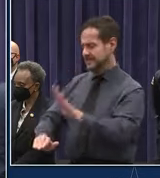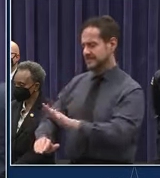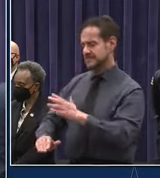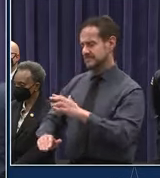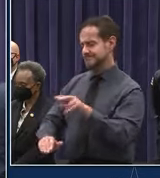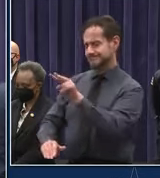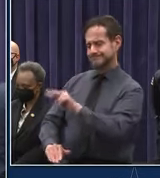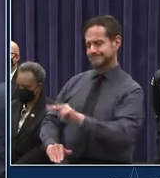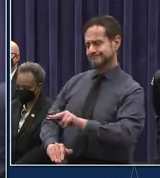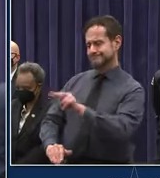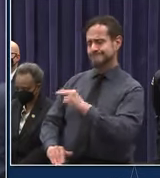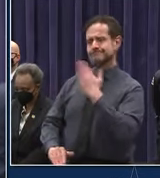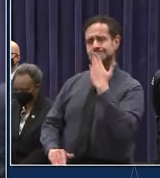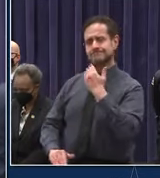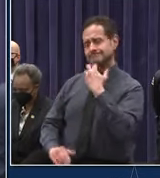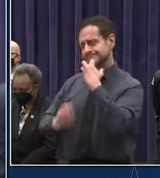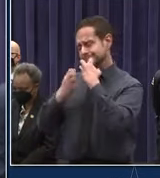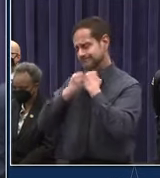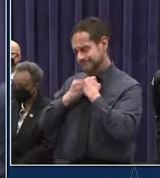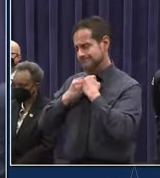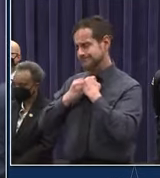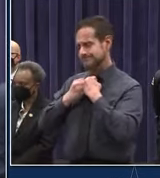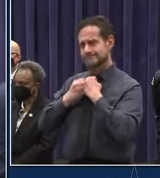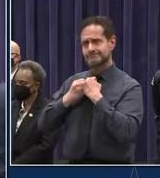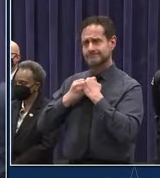precious, full of life.